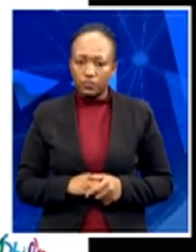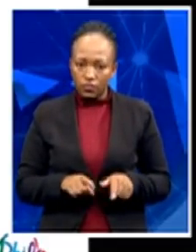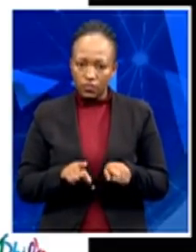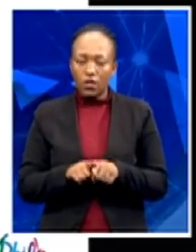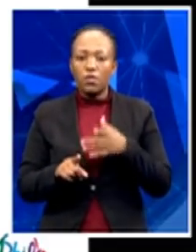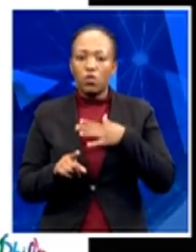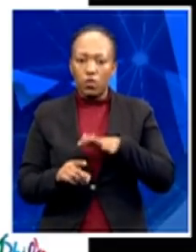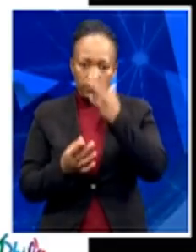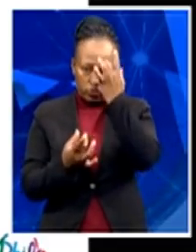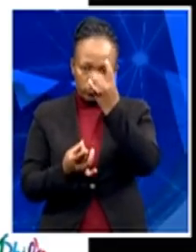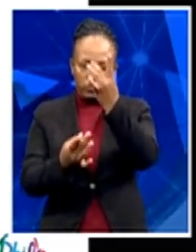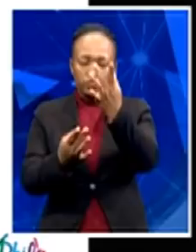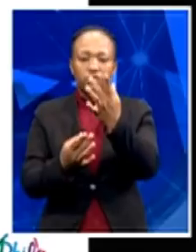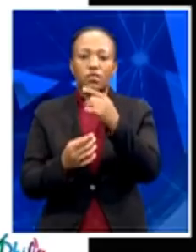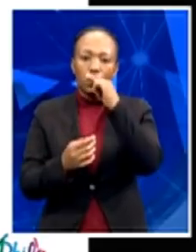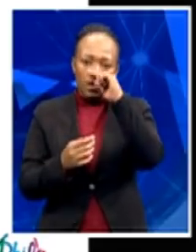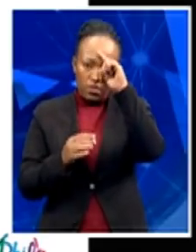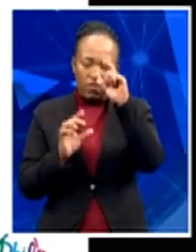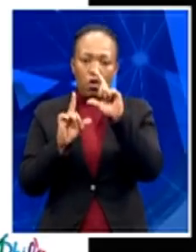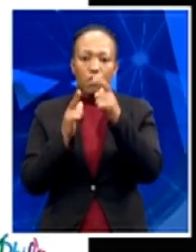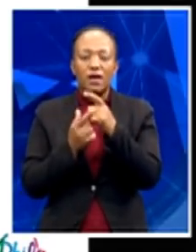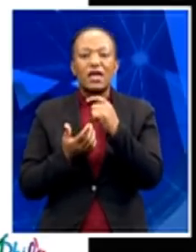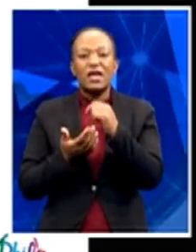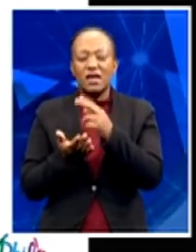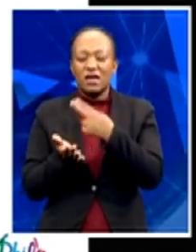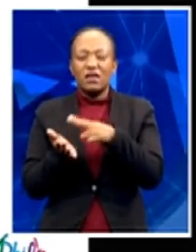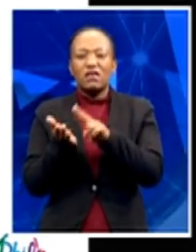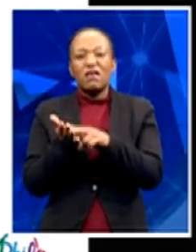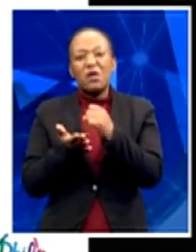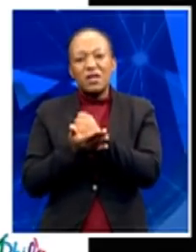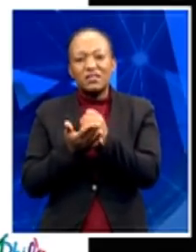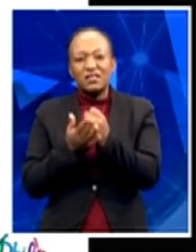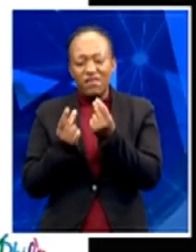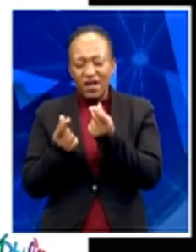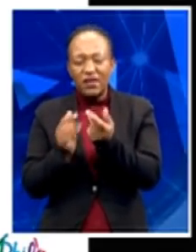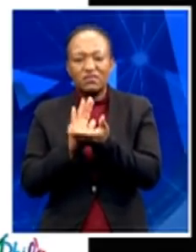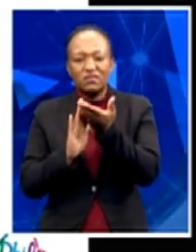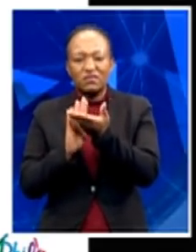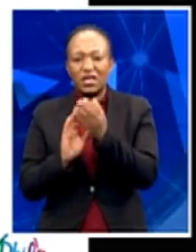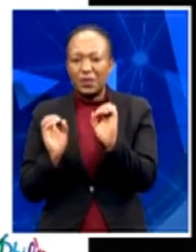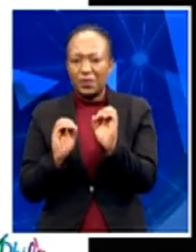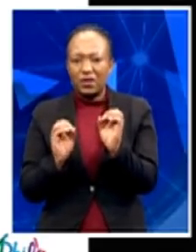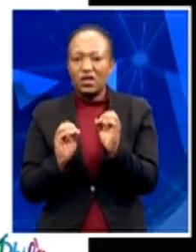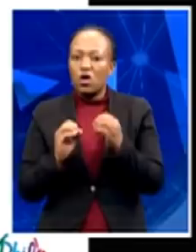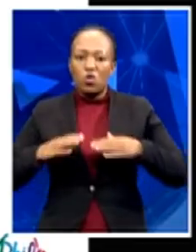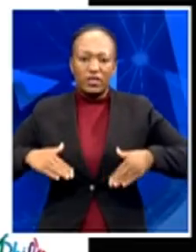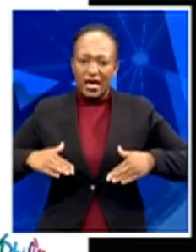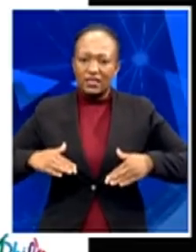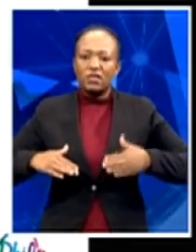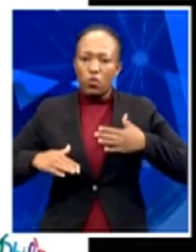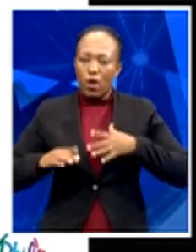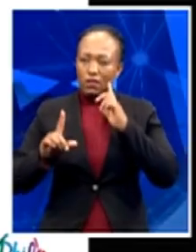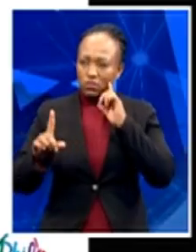not increasing as fast as we want. We are not yet at the target that we had set for ourselves of